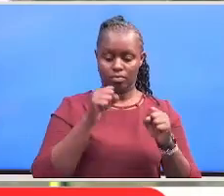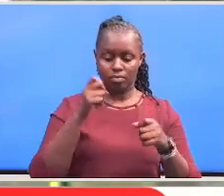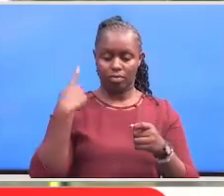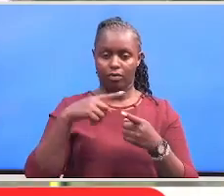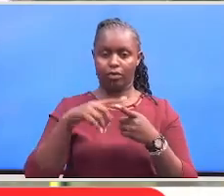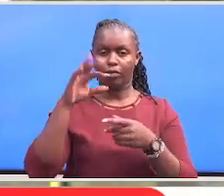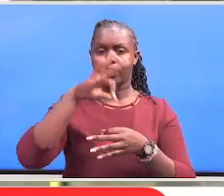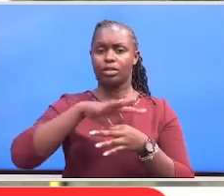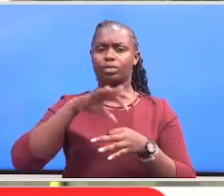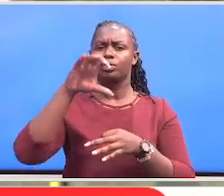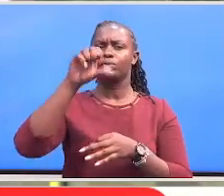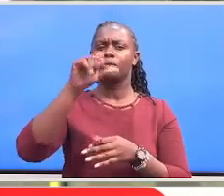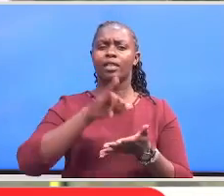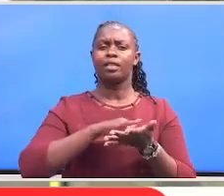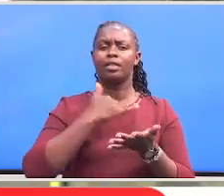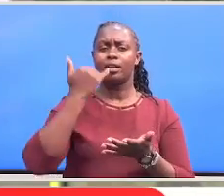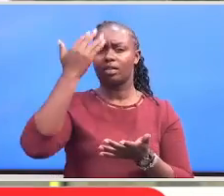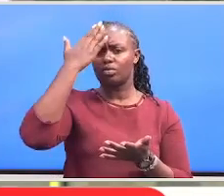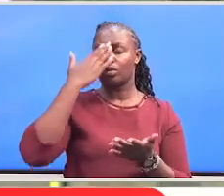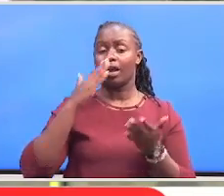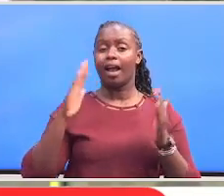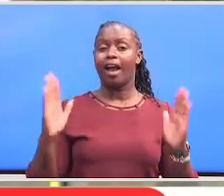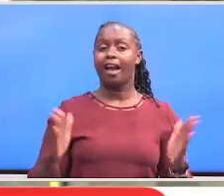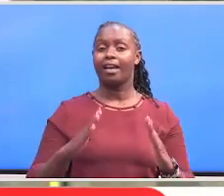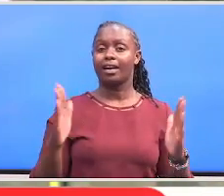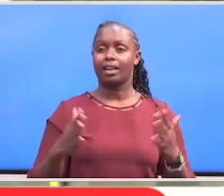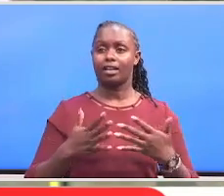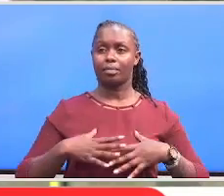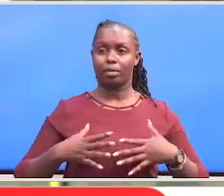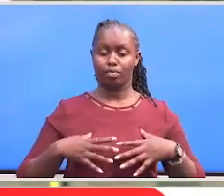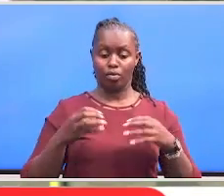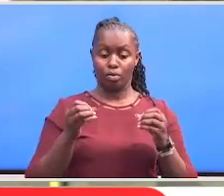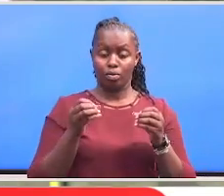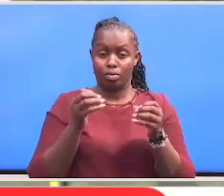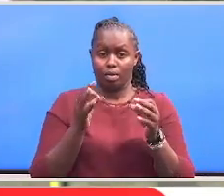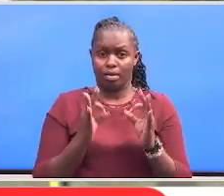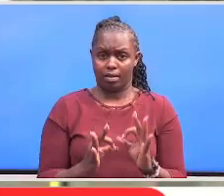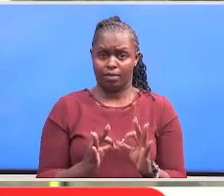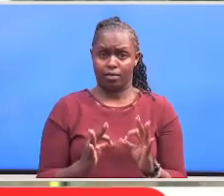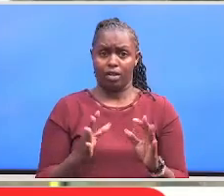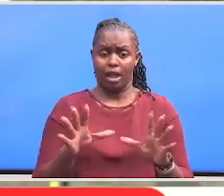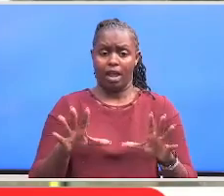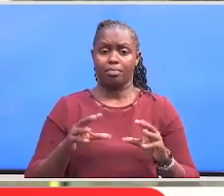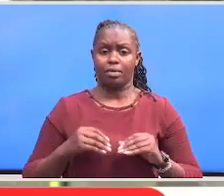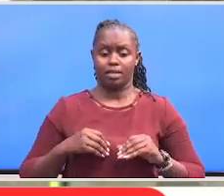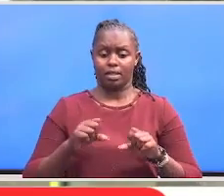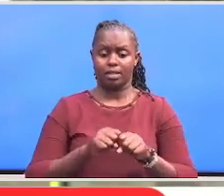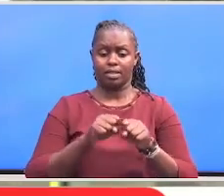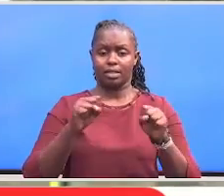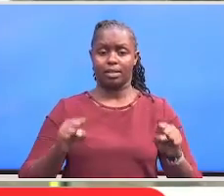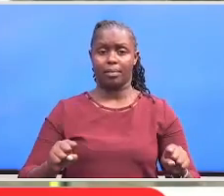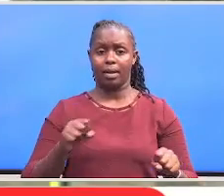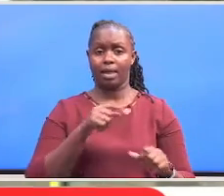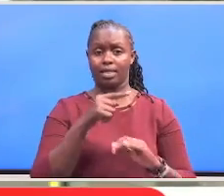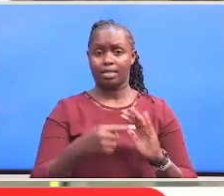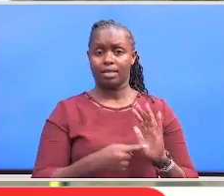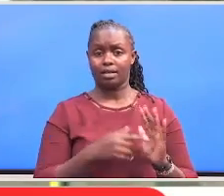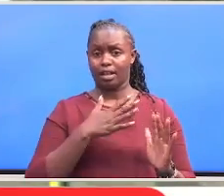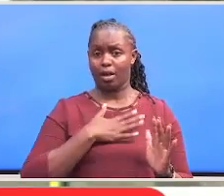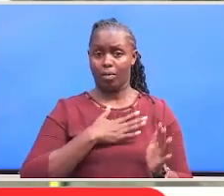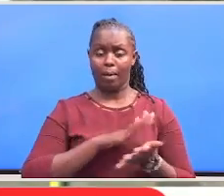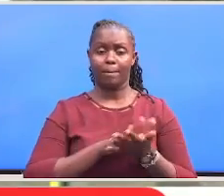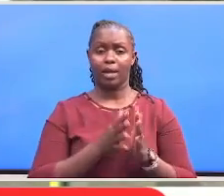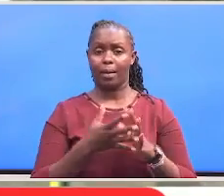vote. So that's why I'm encouraging the government to embrace this system. Plus, itakuwa very cheap